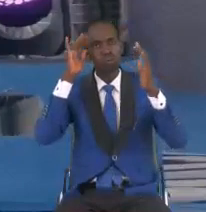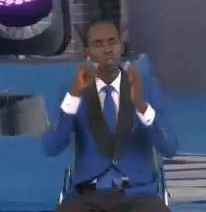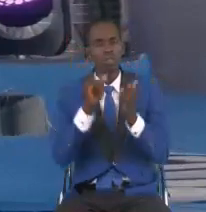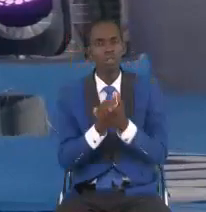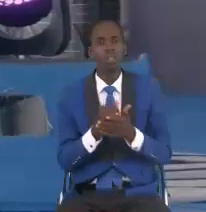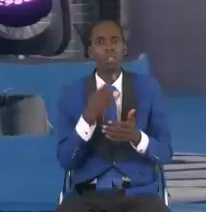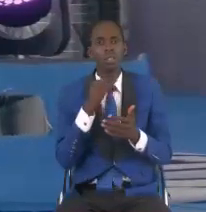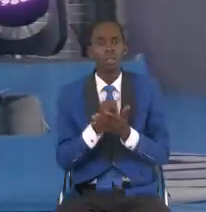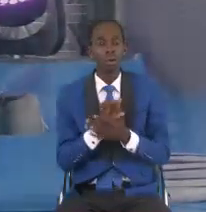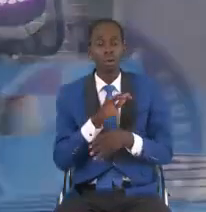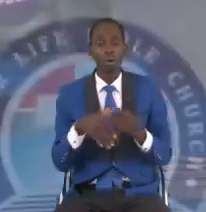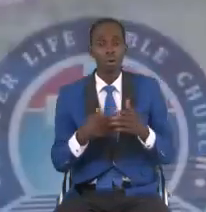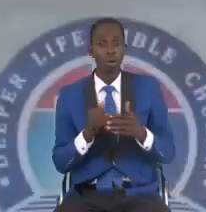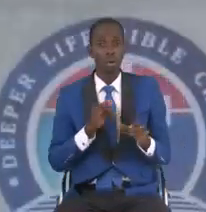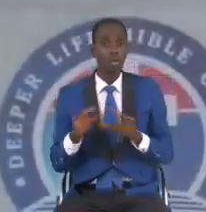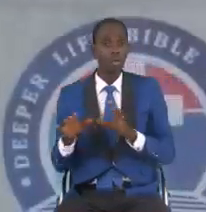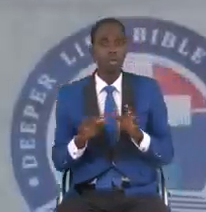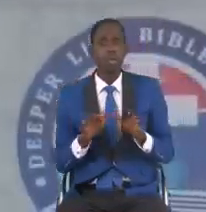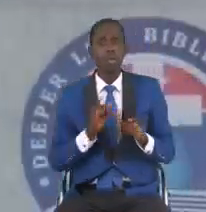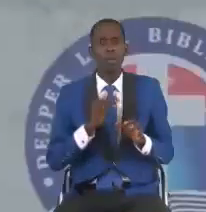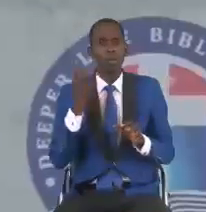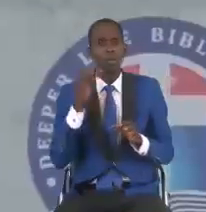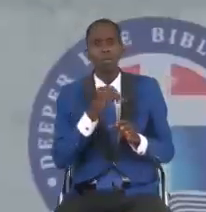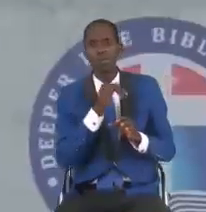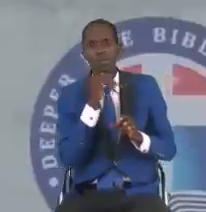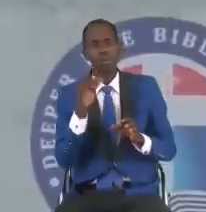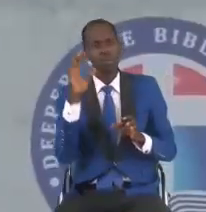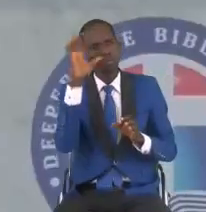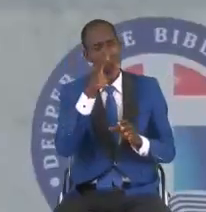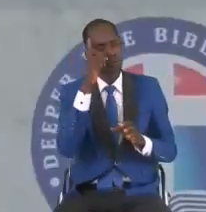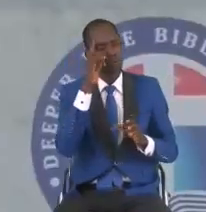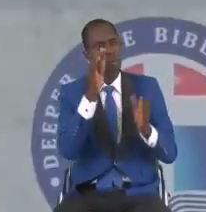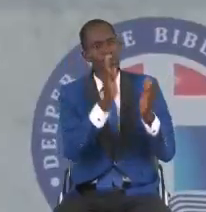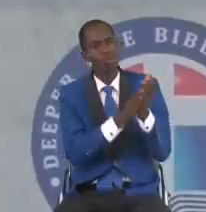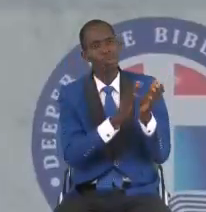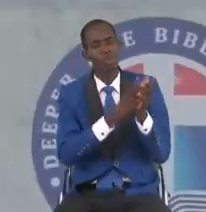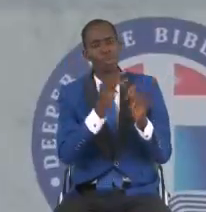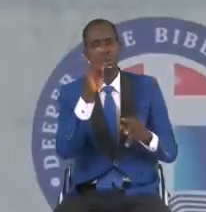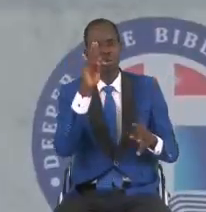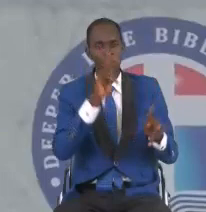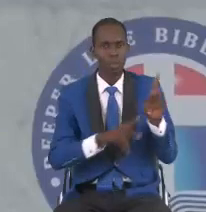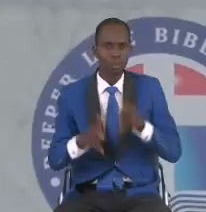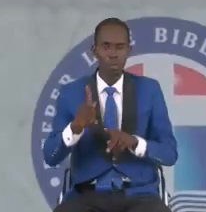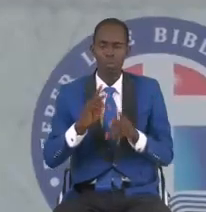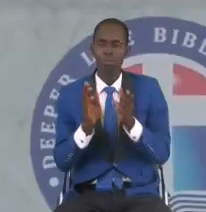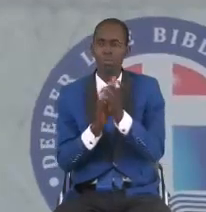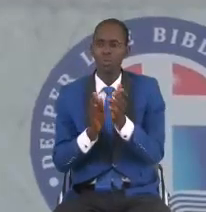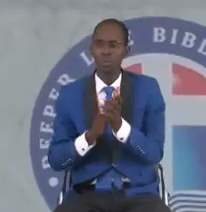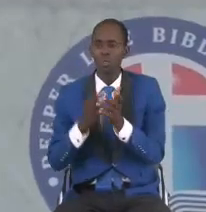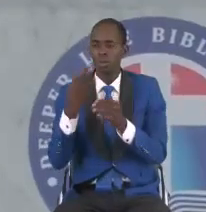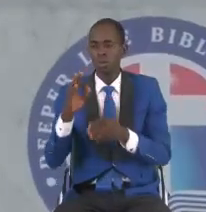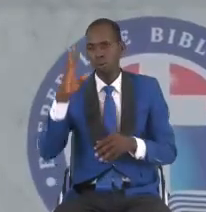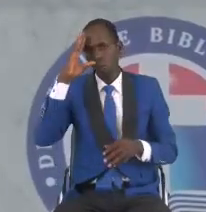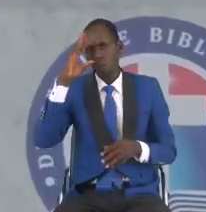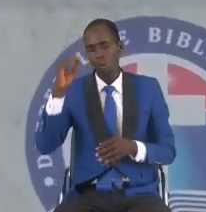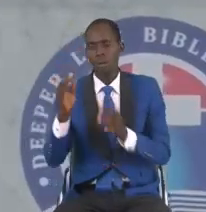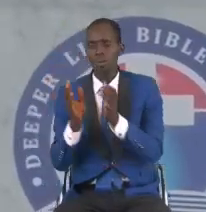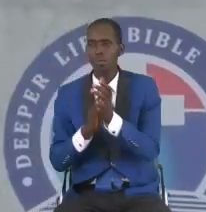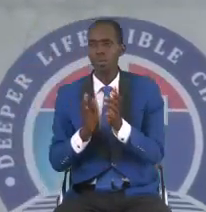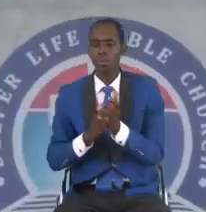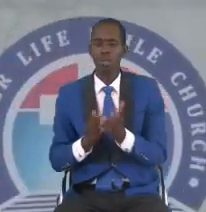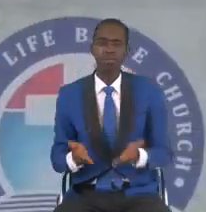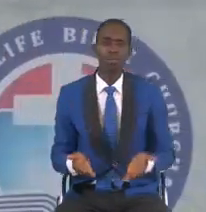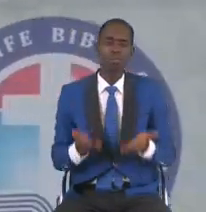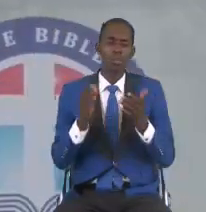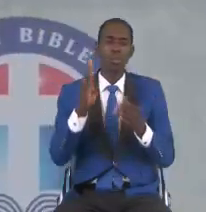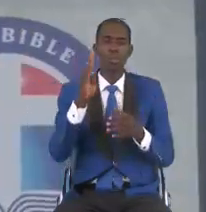do, he wasn't looking for the praise of men, congratulations from men, exaltation by men, appreciation by